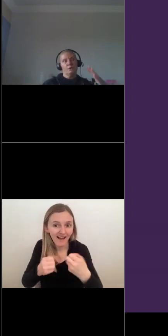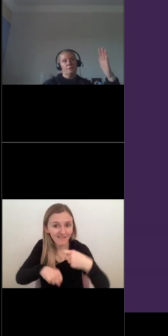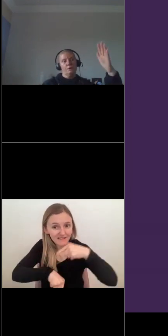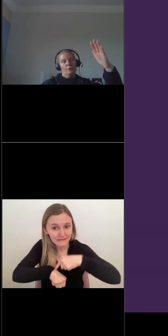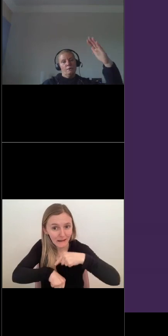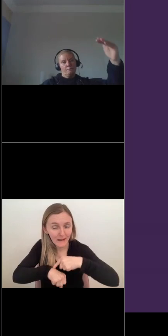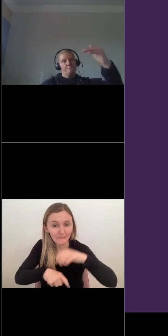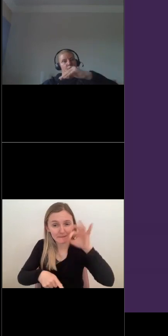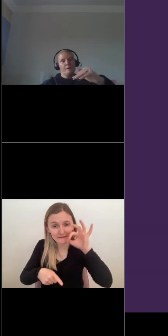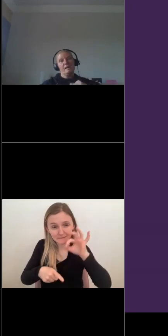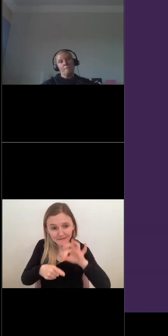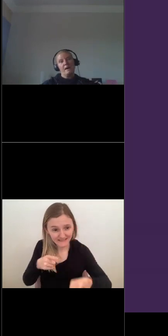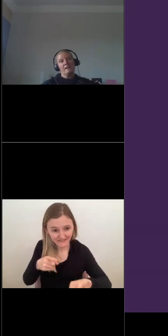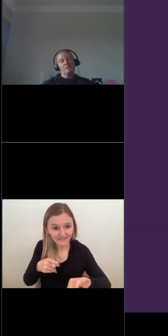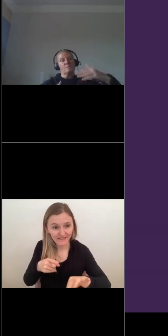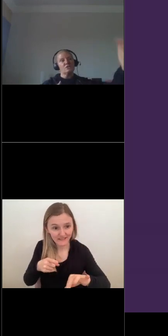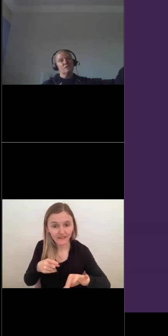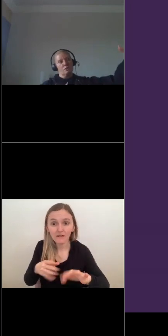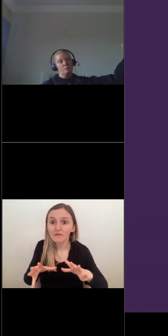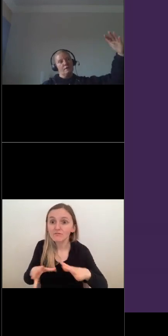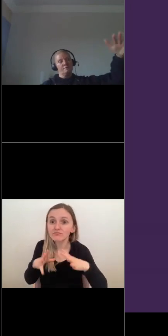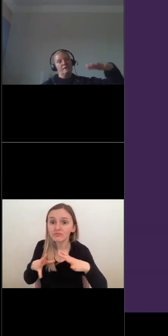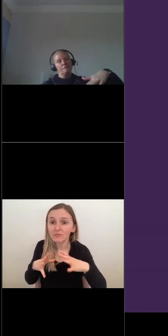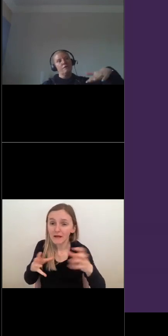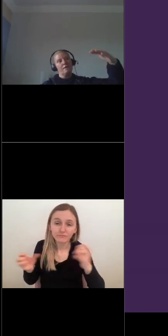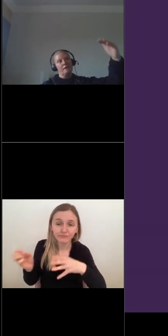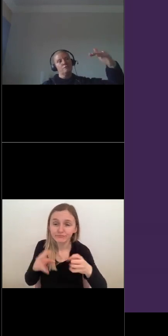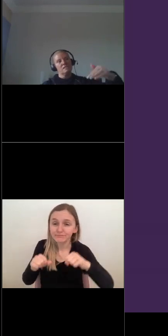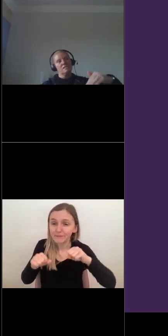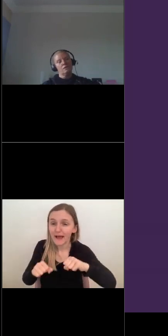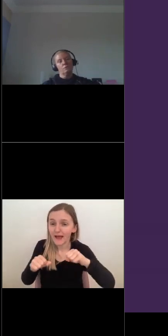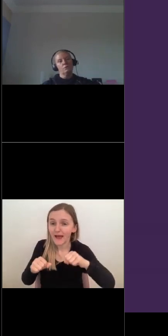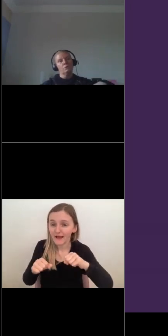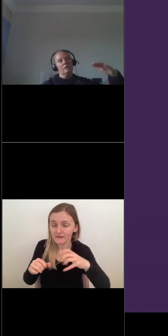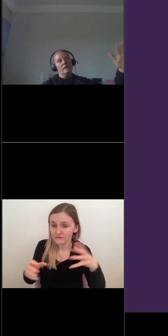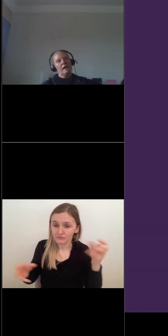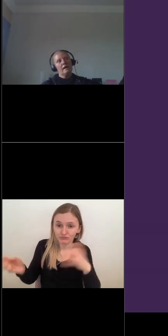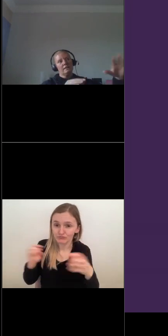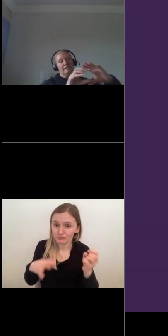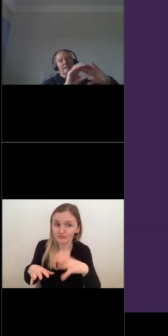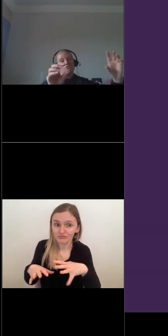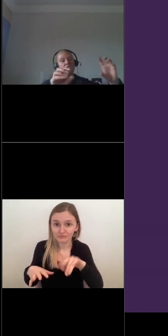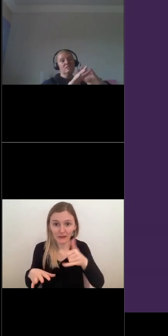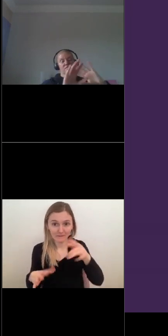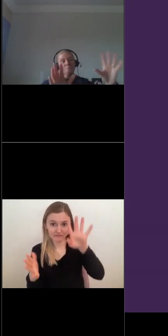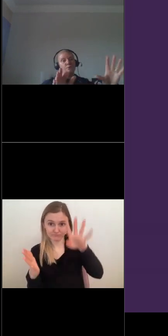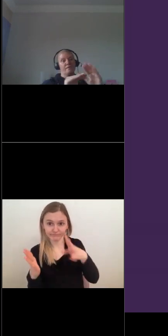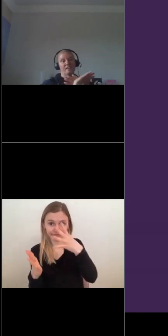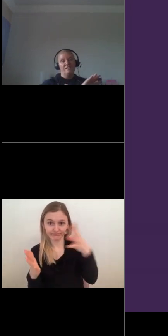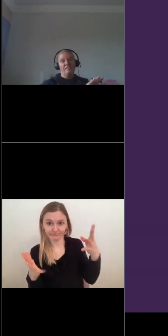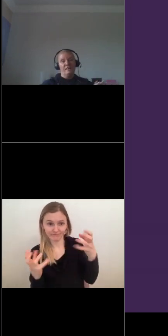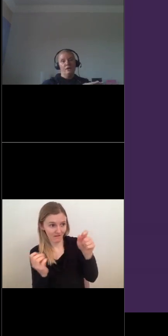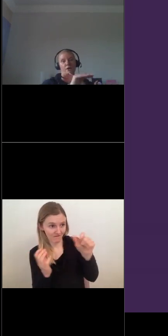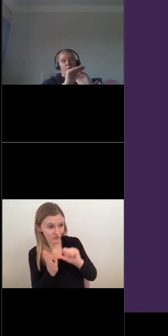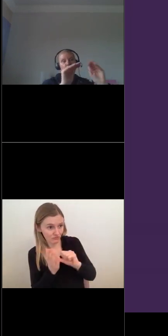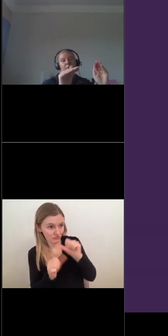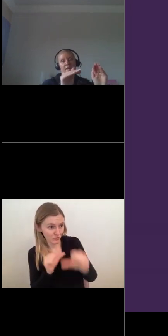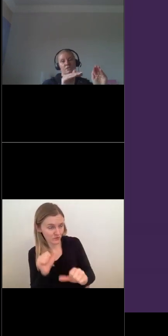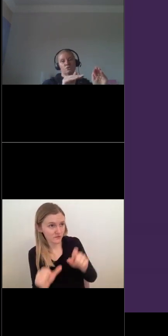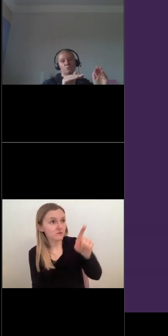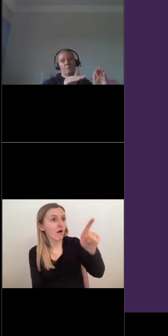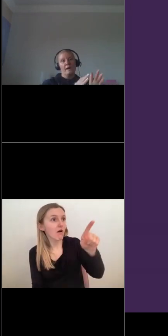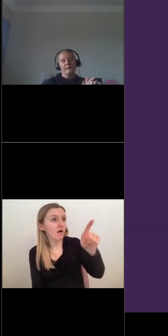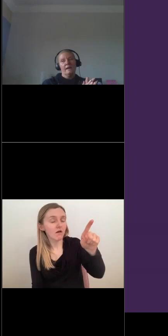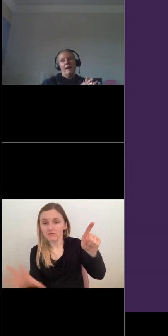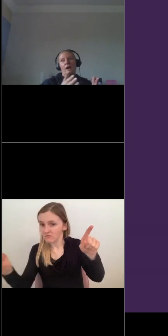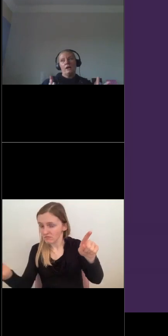to prepare a bag, and especially if they've got their routine on the wall, and literally put that in there,